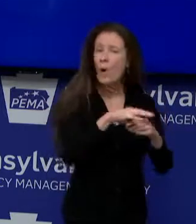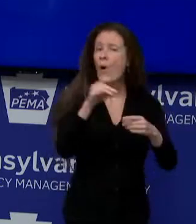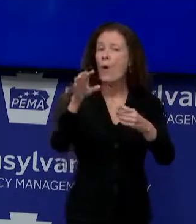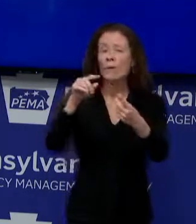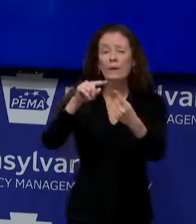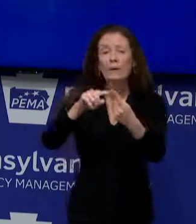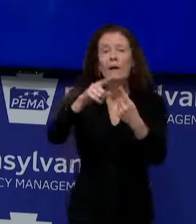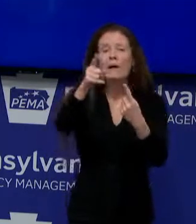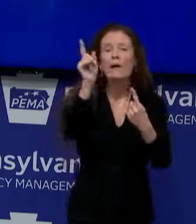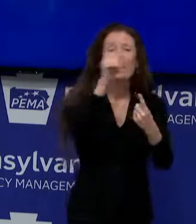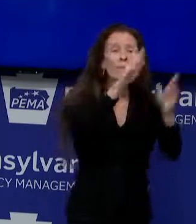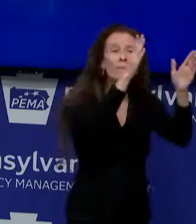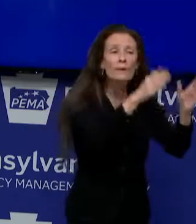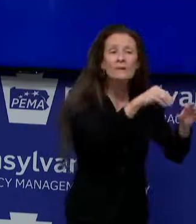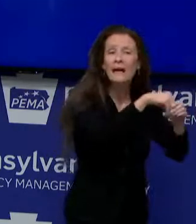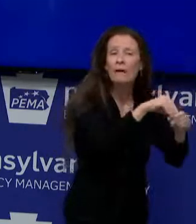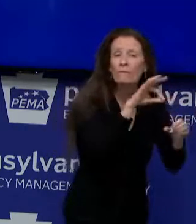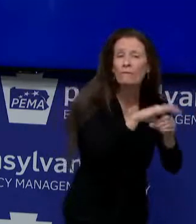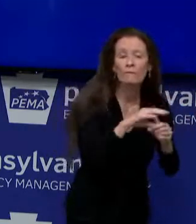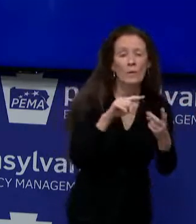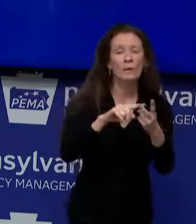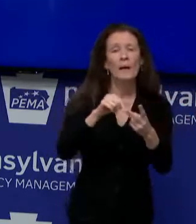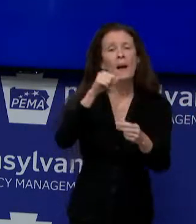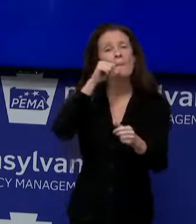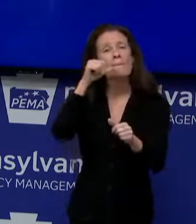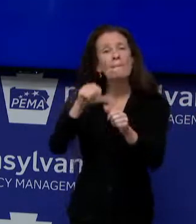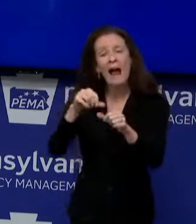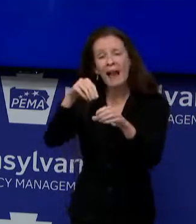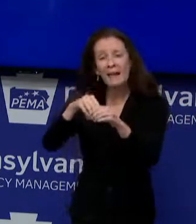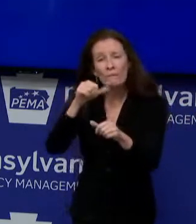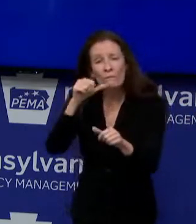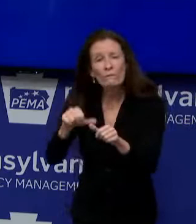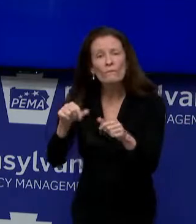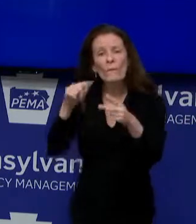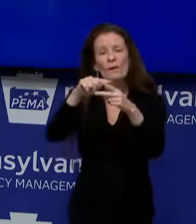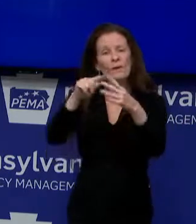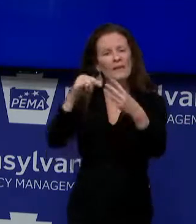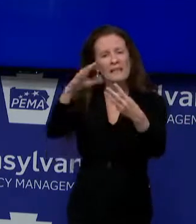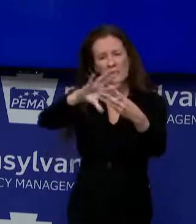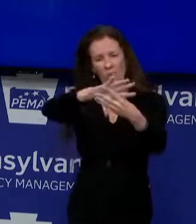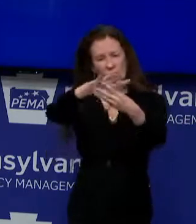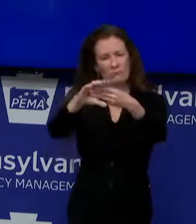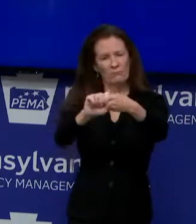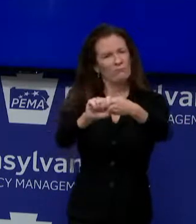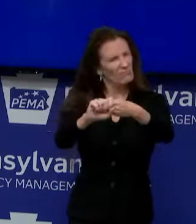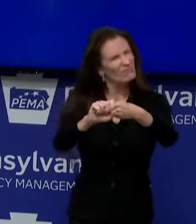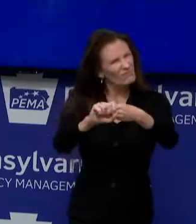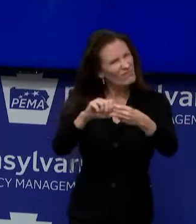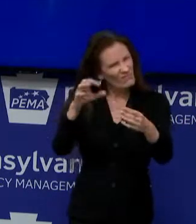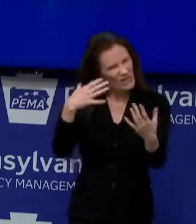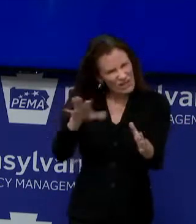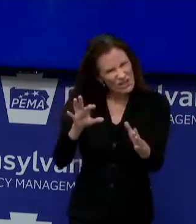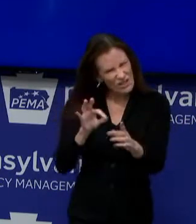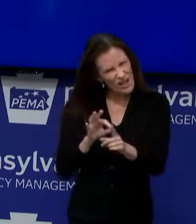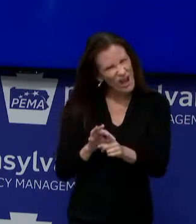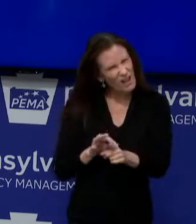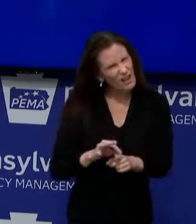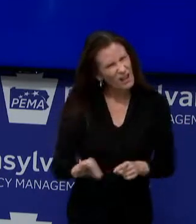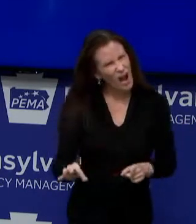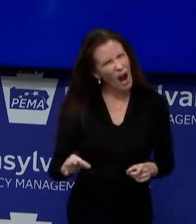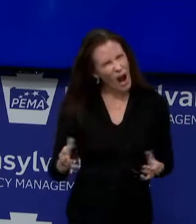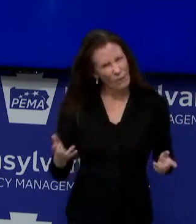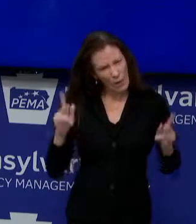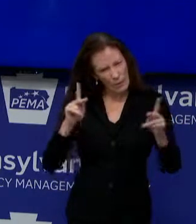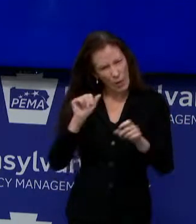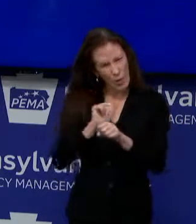office. I say this with supreme confidence because our counties have some of the most dedicated, hardworking, professional election